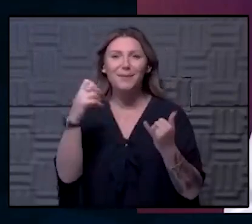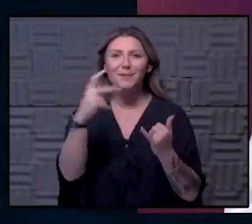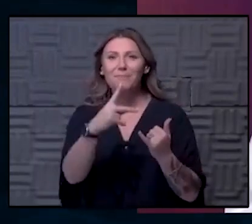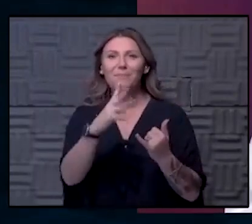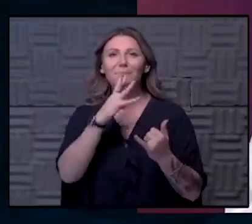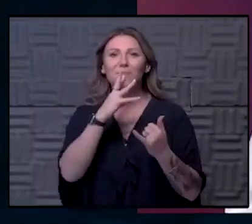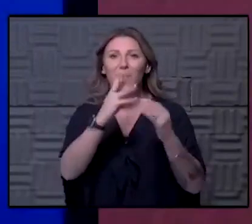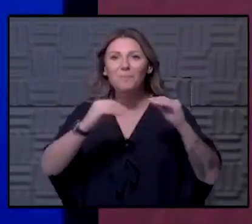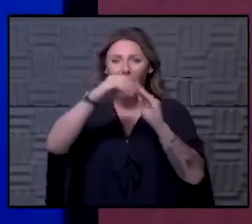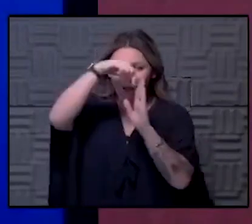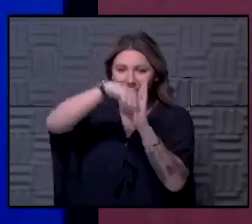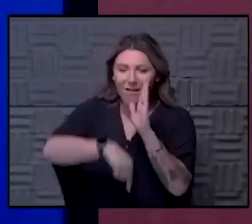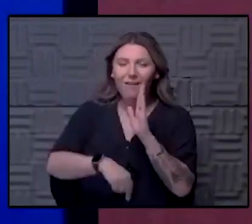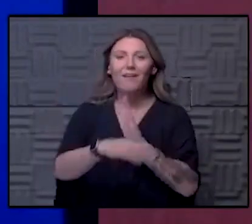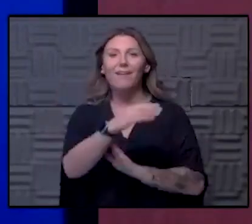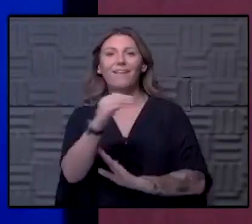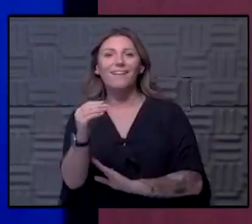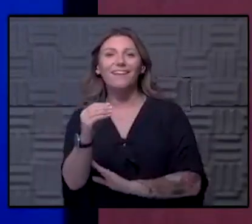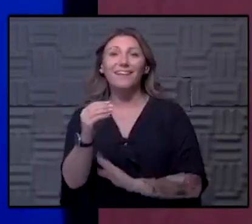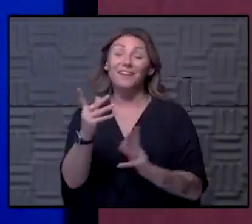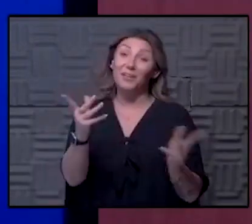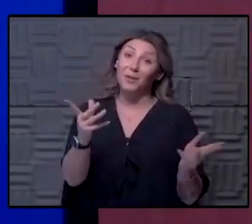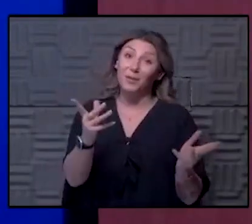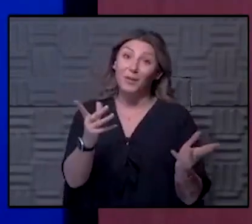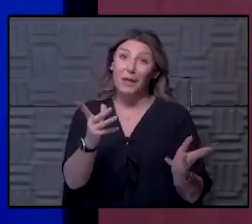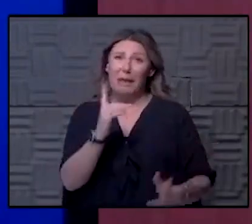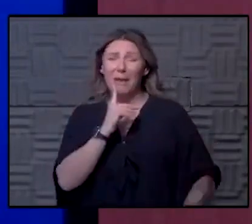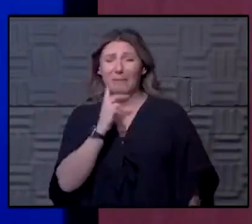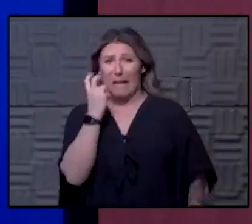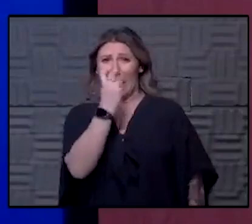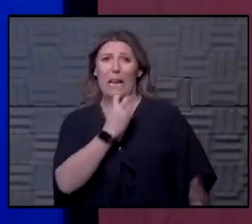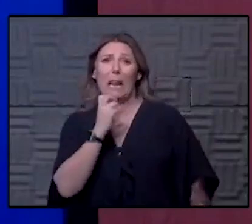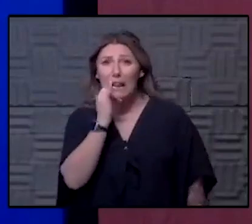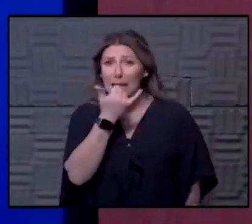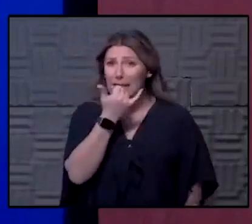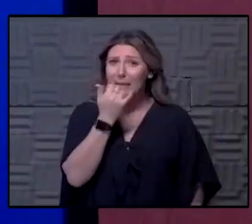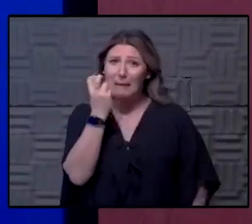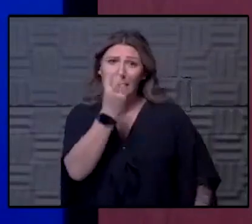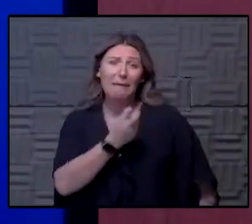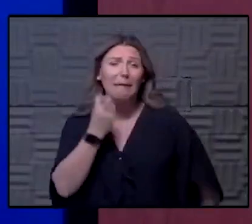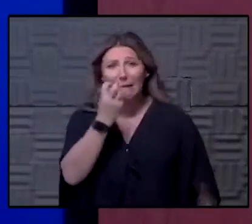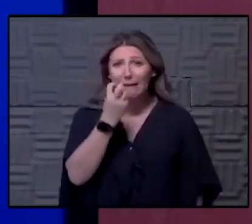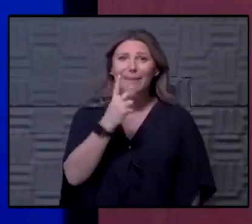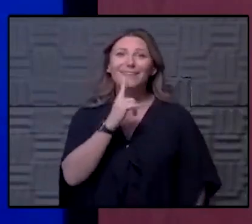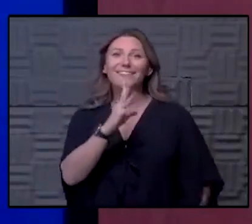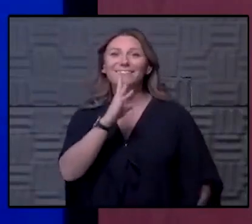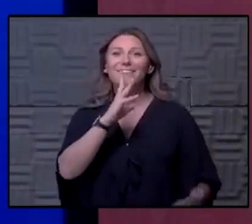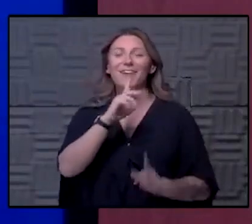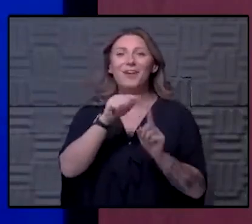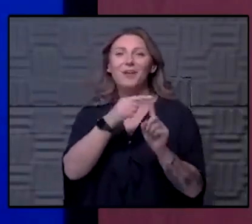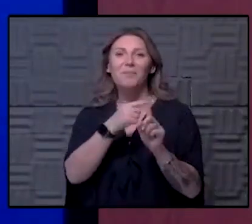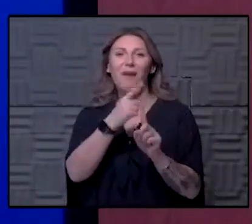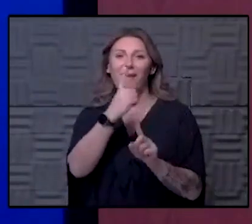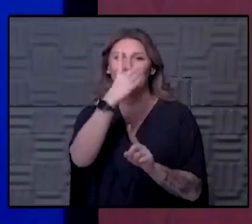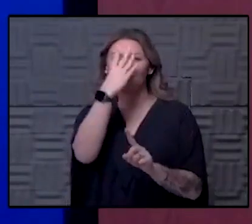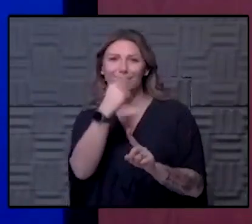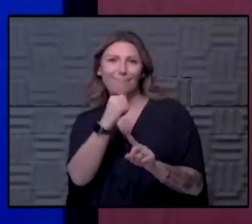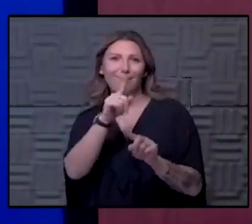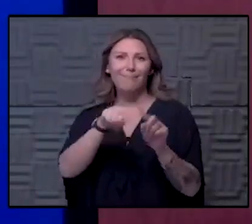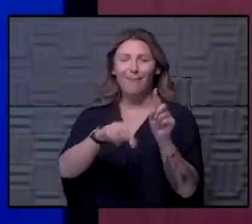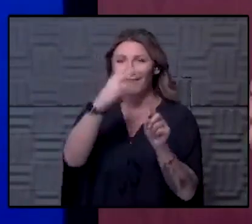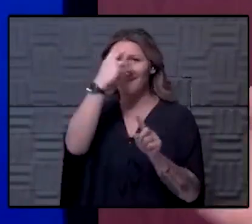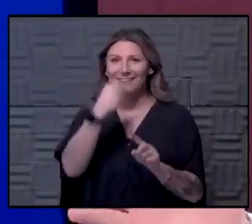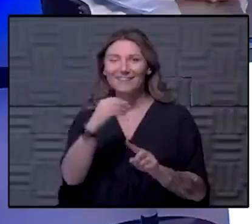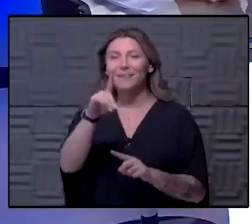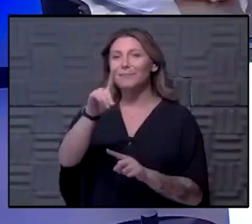more about that. And she's going to pronounce this word, coined to talk about sleep deprivation. But first, Doc